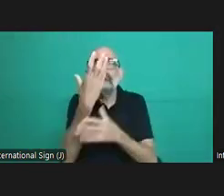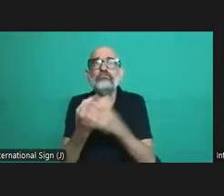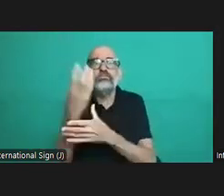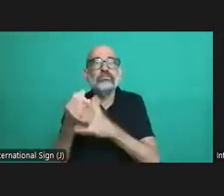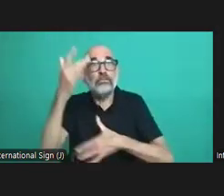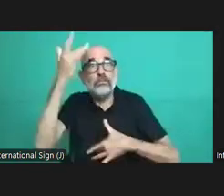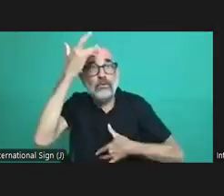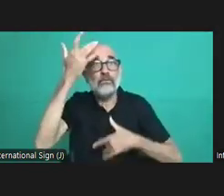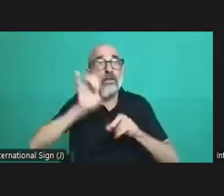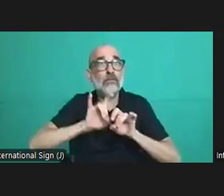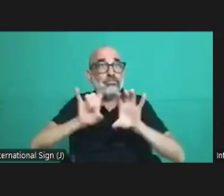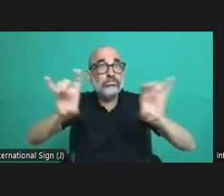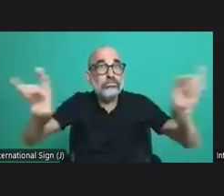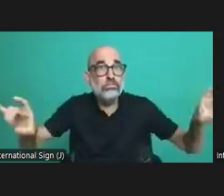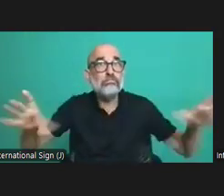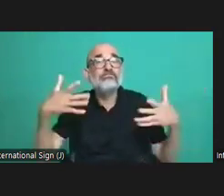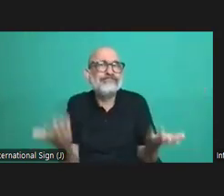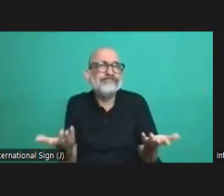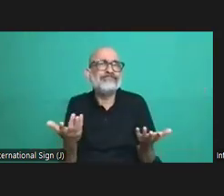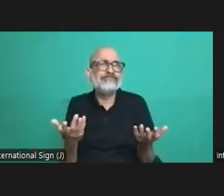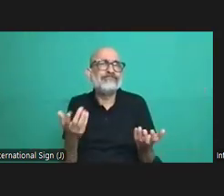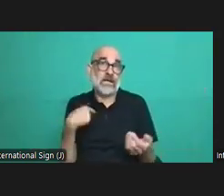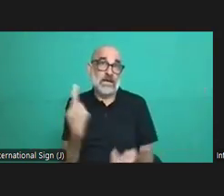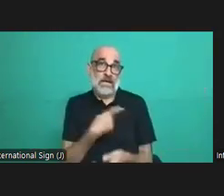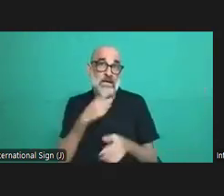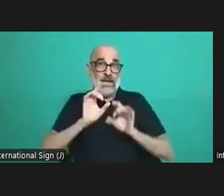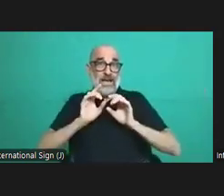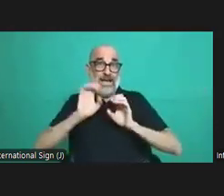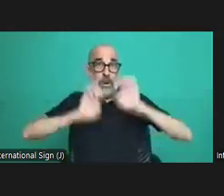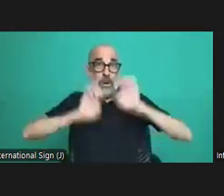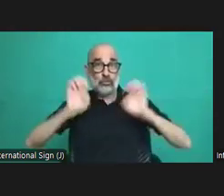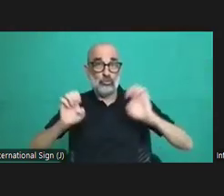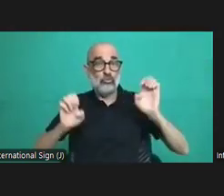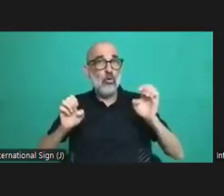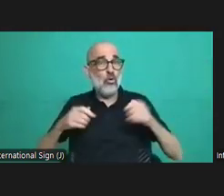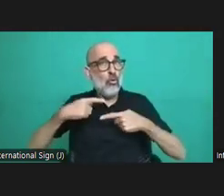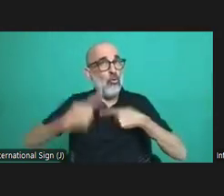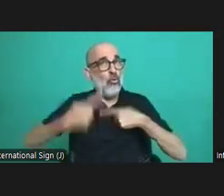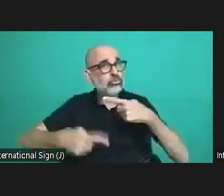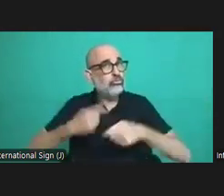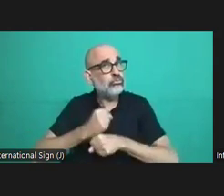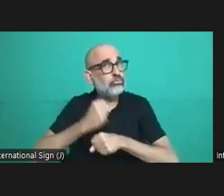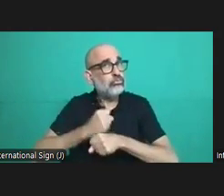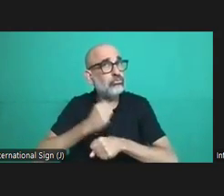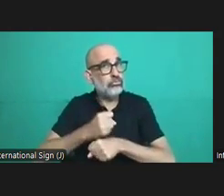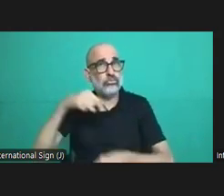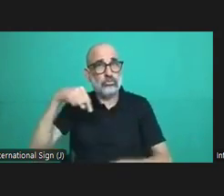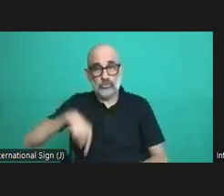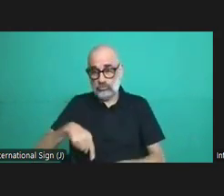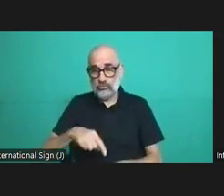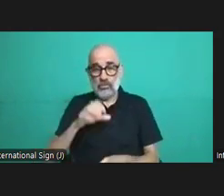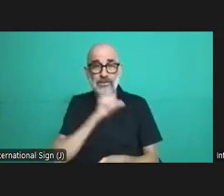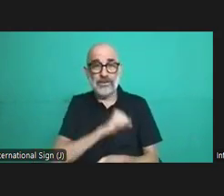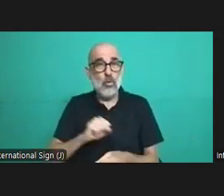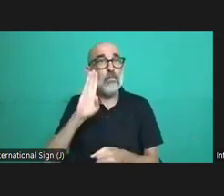its National Health Strategic Plan. And the idea was to use the results from the assessment of the essential public health functions to